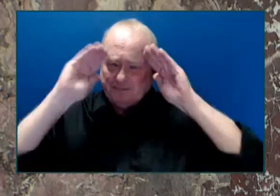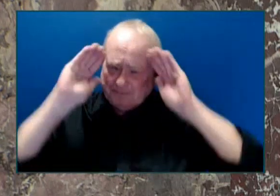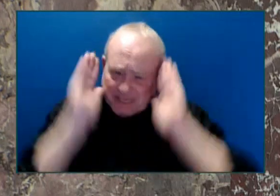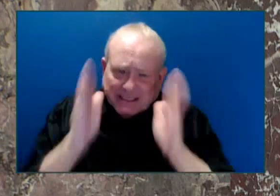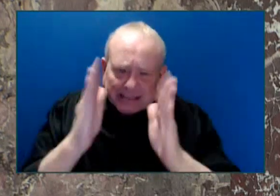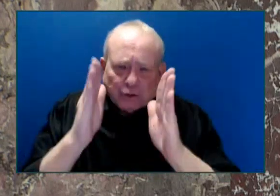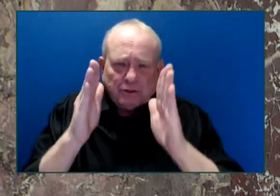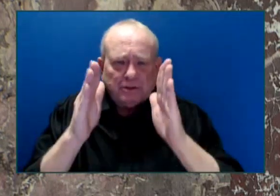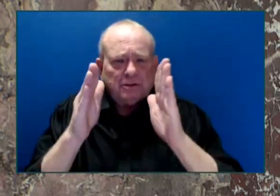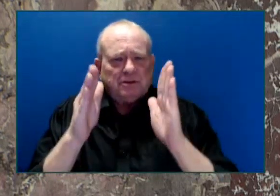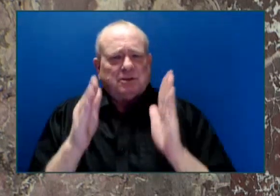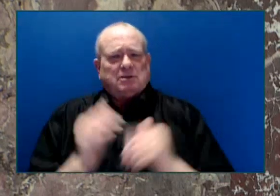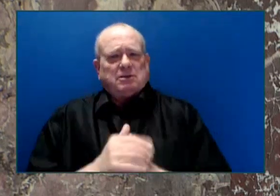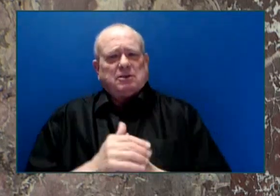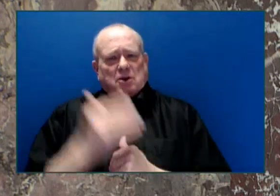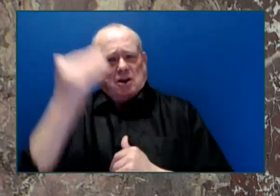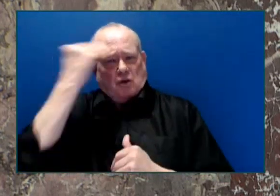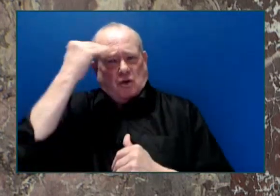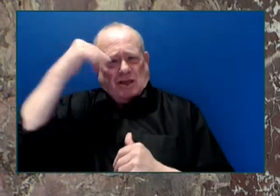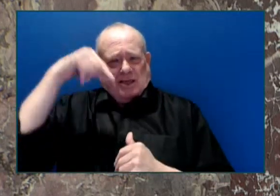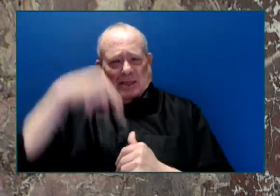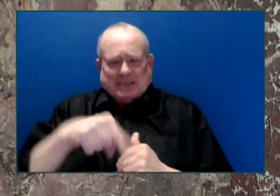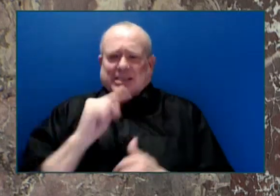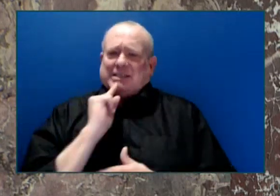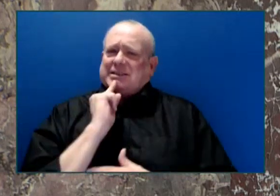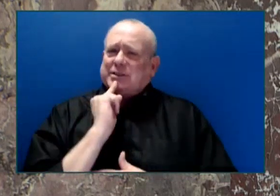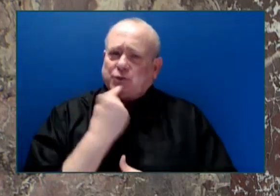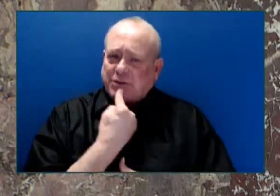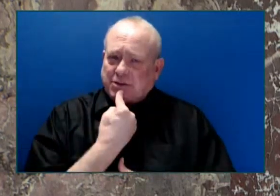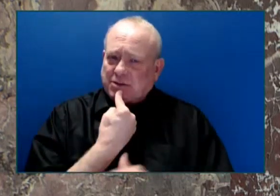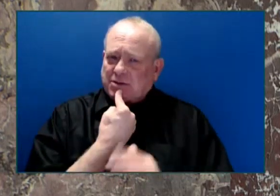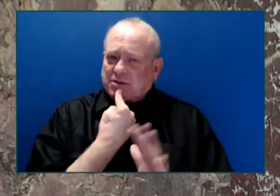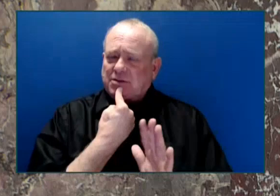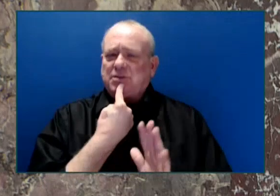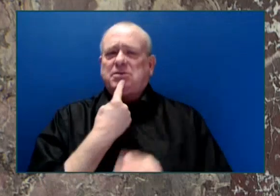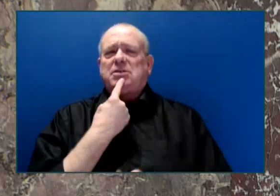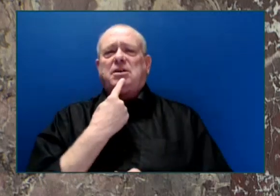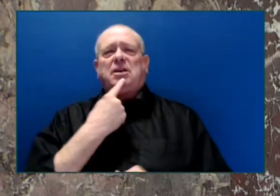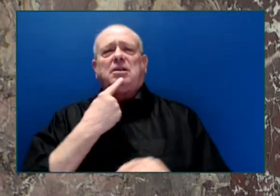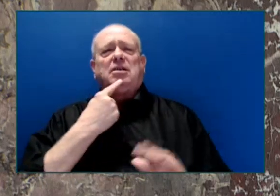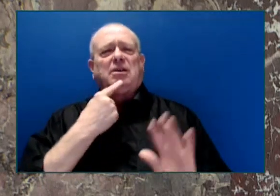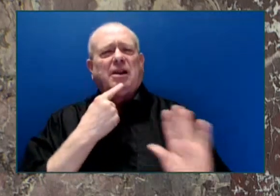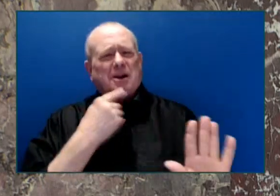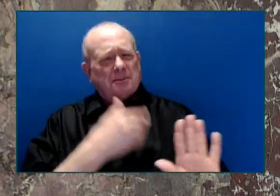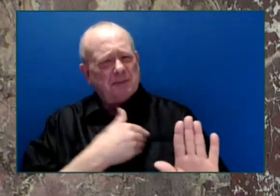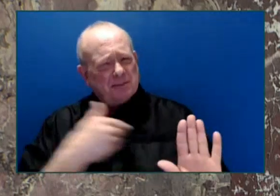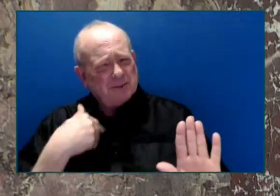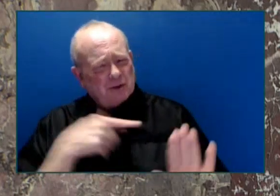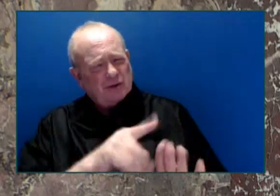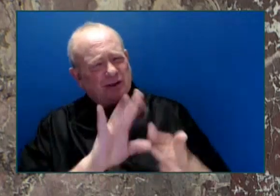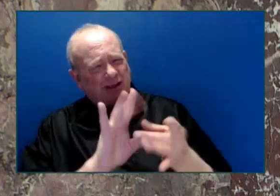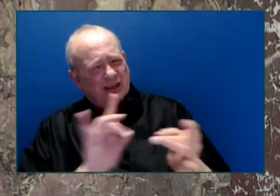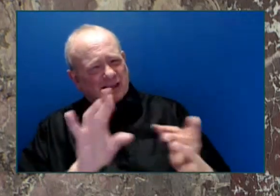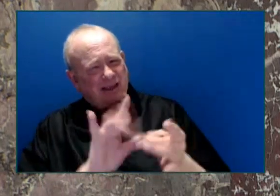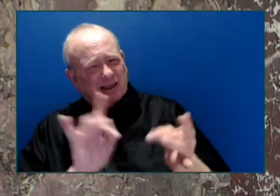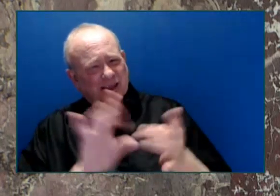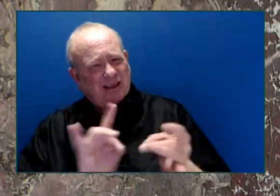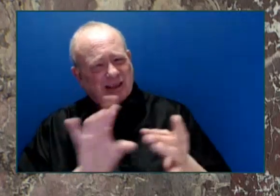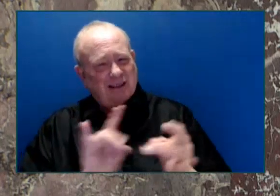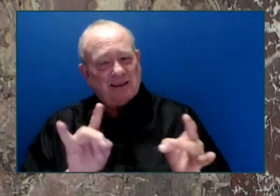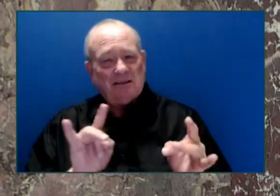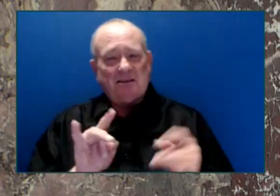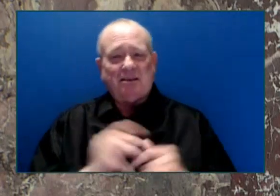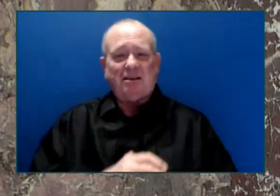the members standing up and pretending that our response to the toxic drug overdose crisis was not endorsed by all the parties in this